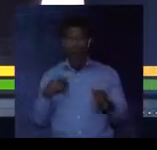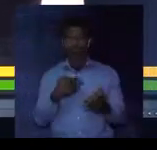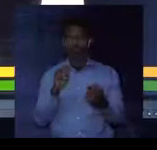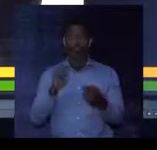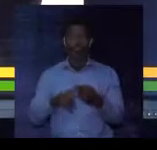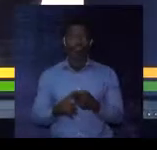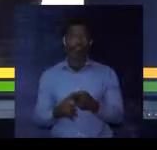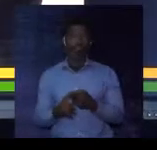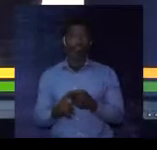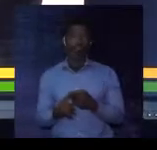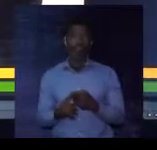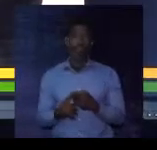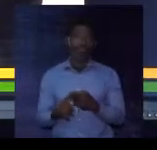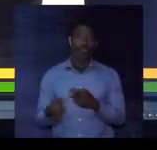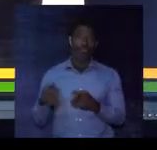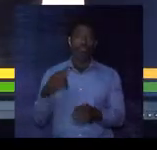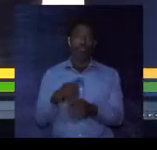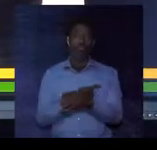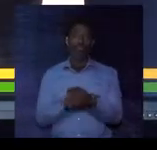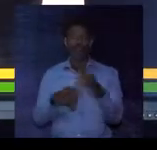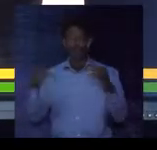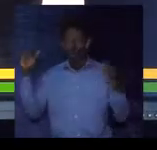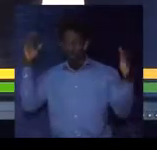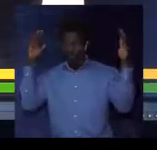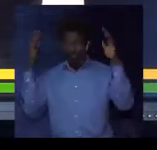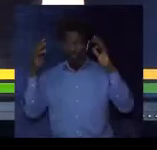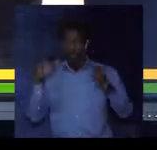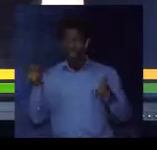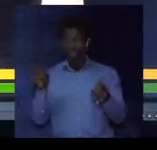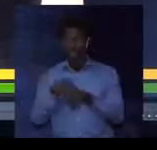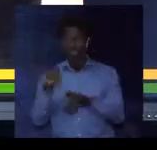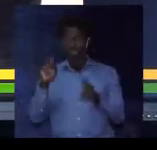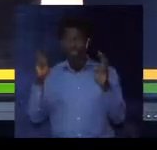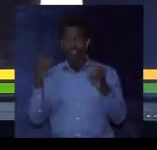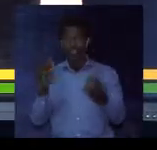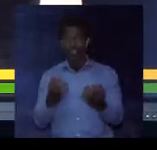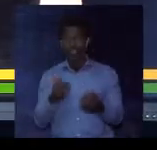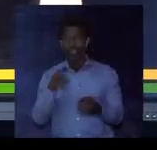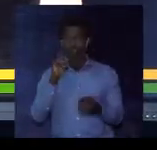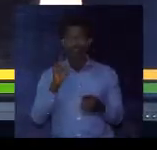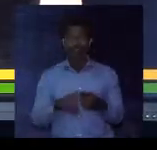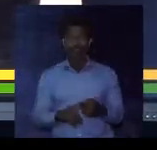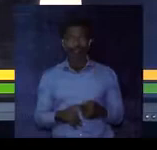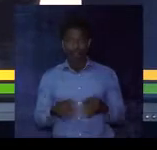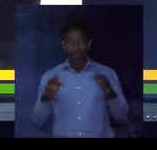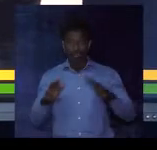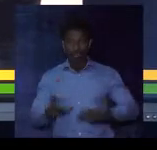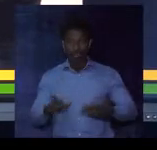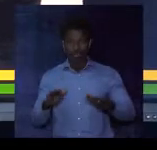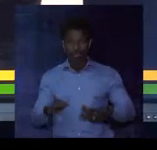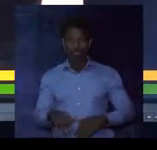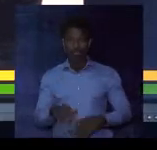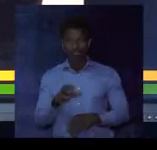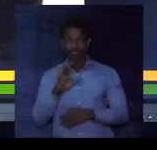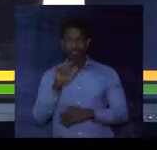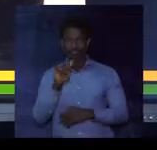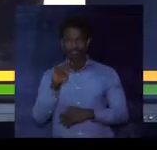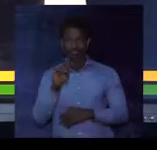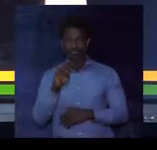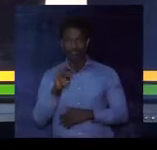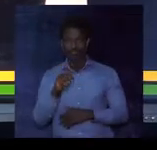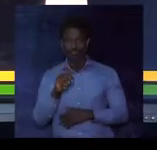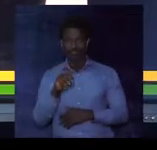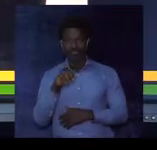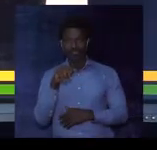to treat weather as a topic. So I want you to calm down. What did I say?